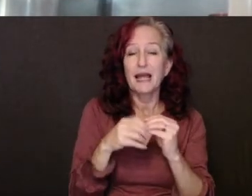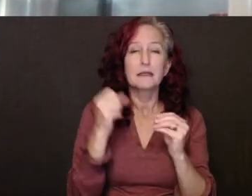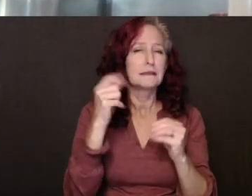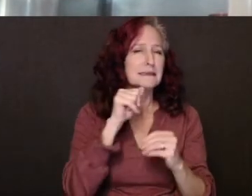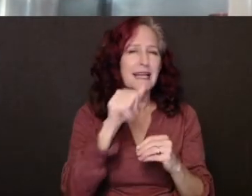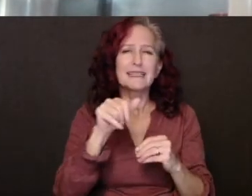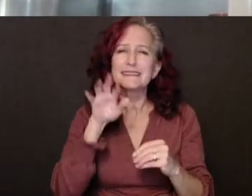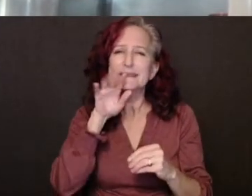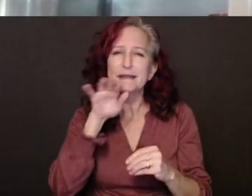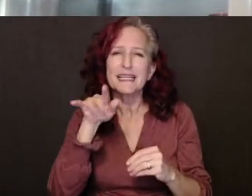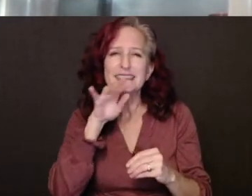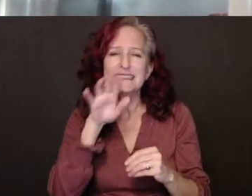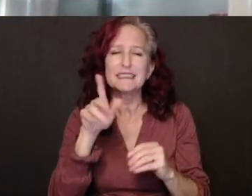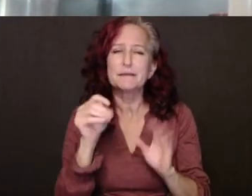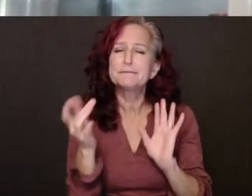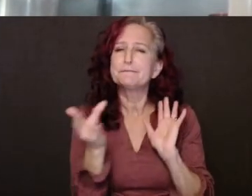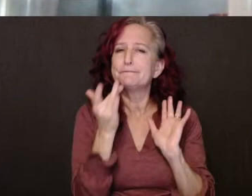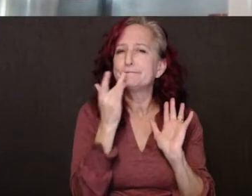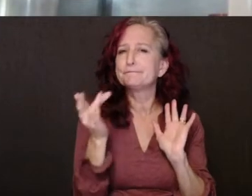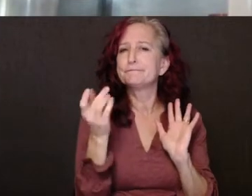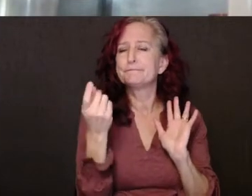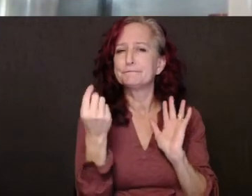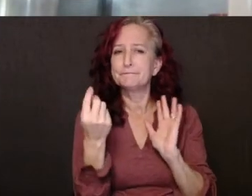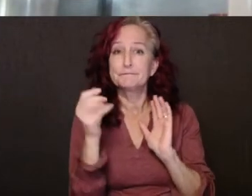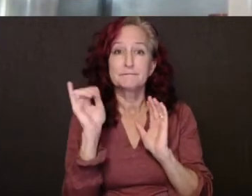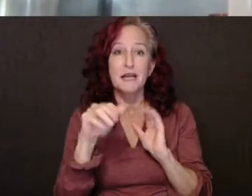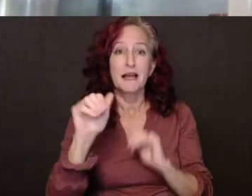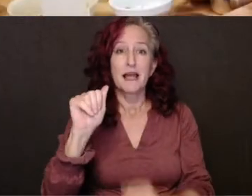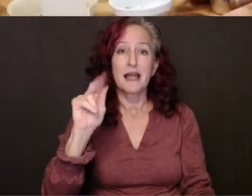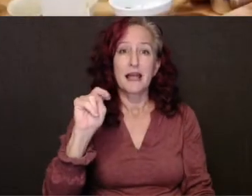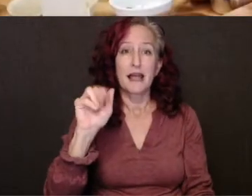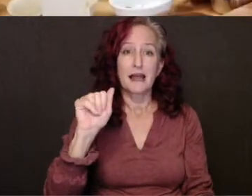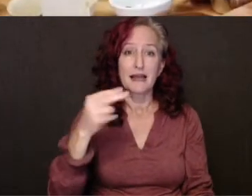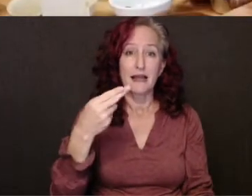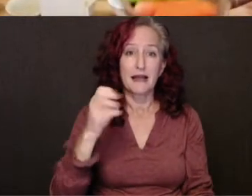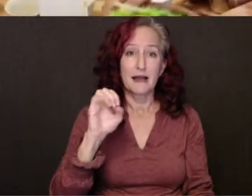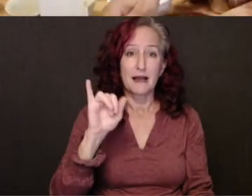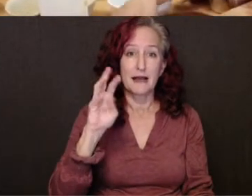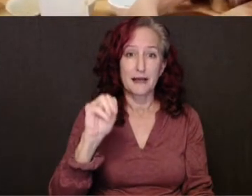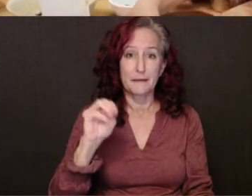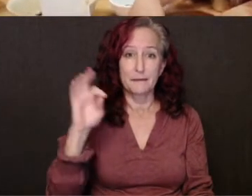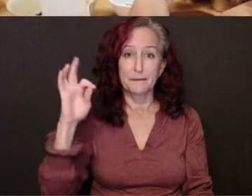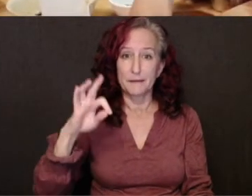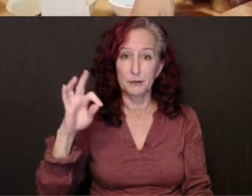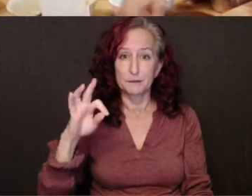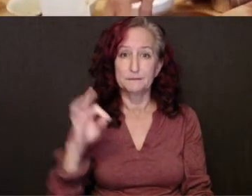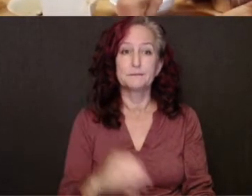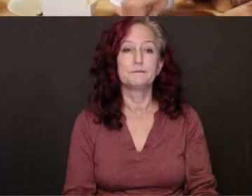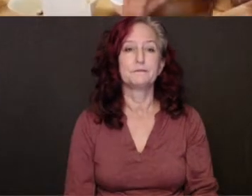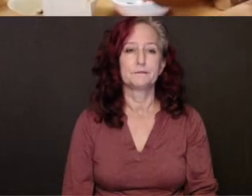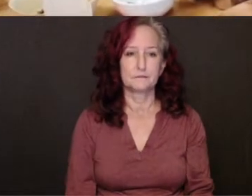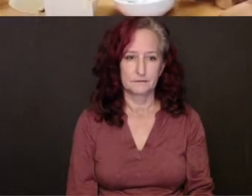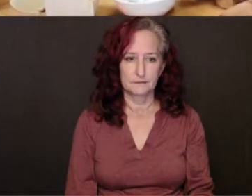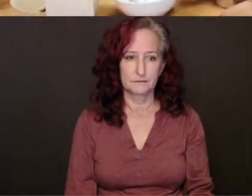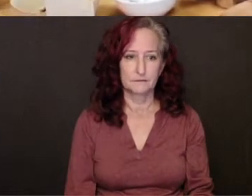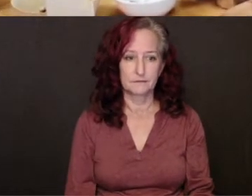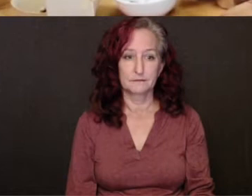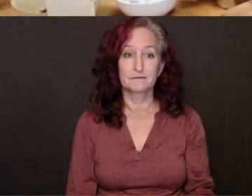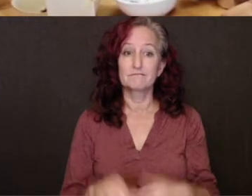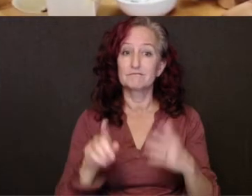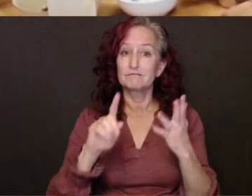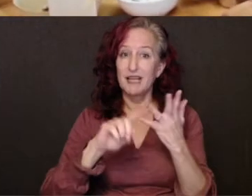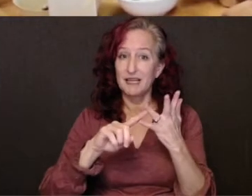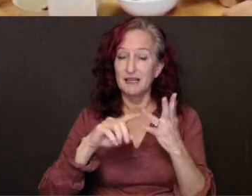actually celery. And we have beautiful carrots. And then I actually like to have it's not